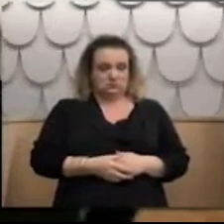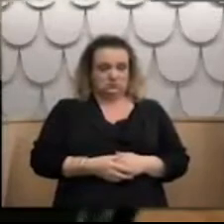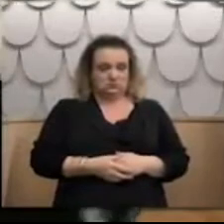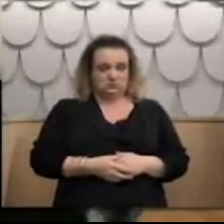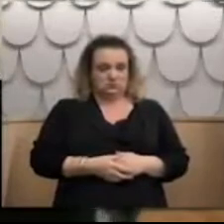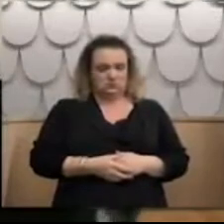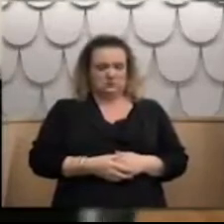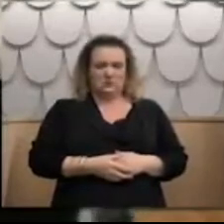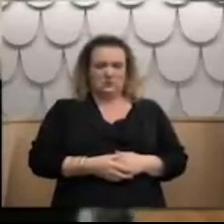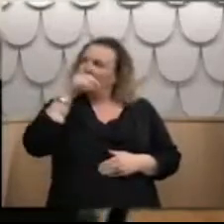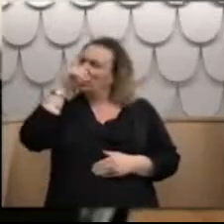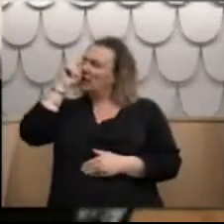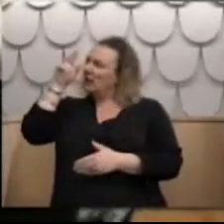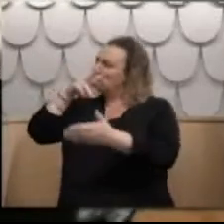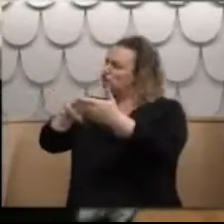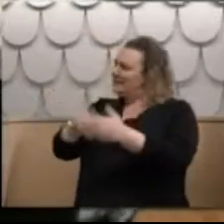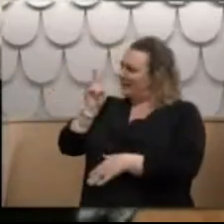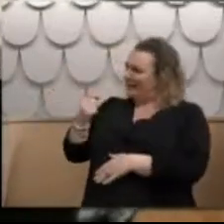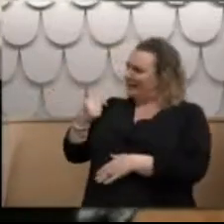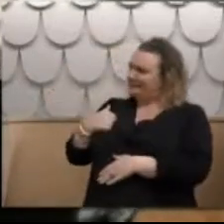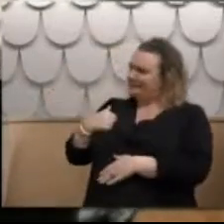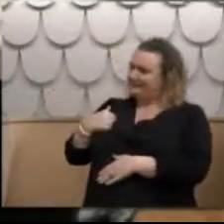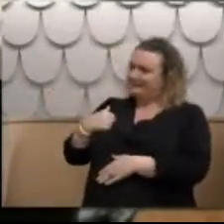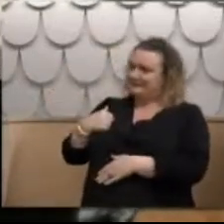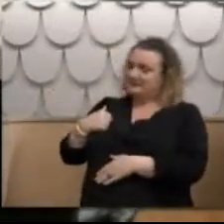can you read that bit again? Yes,